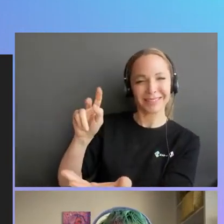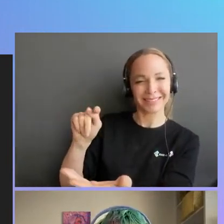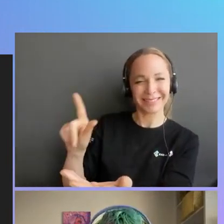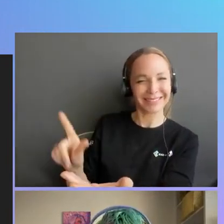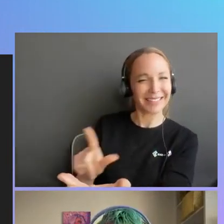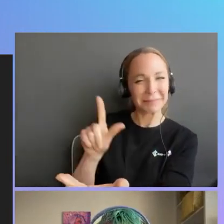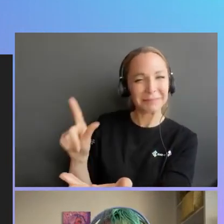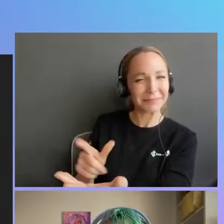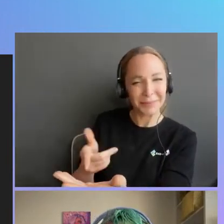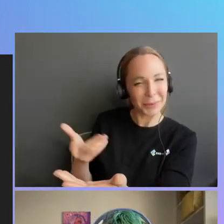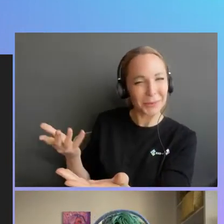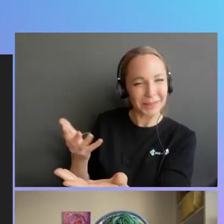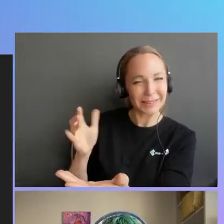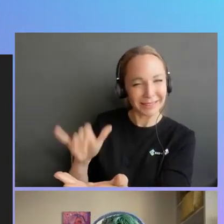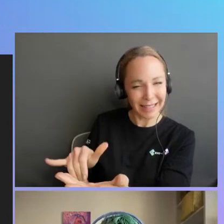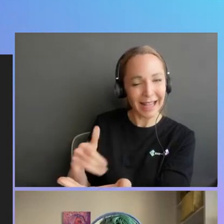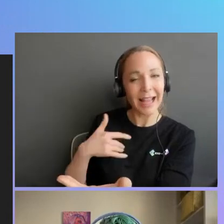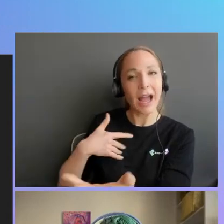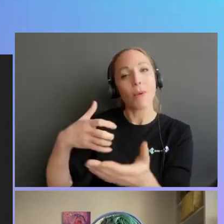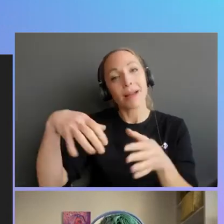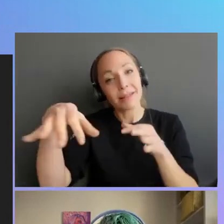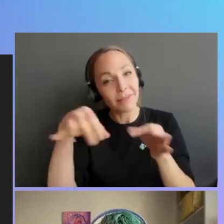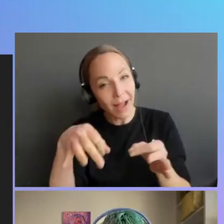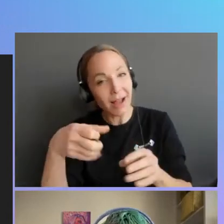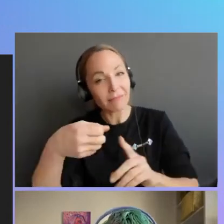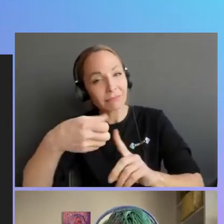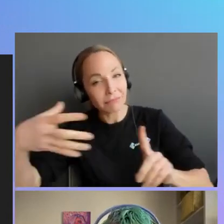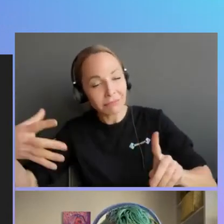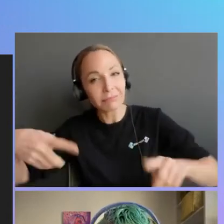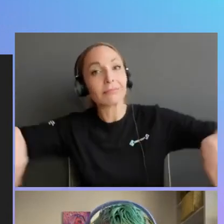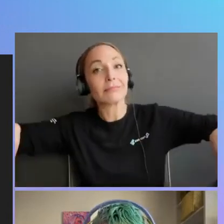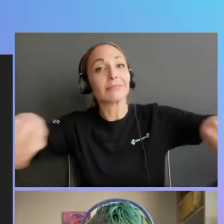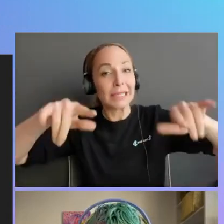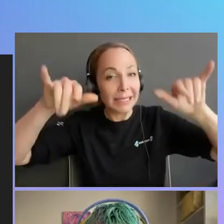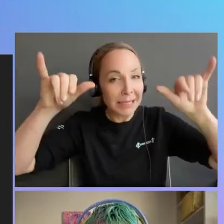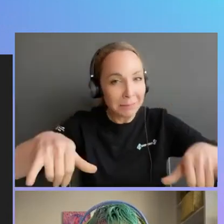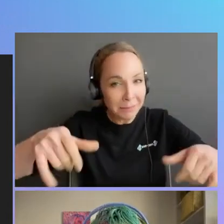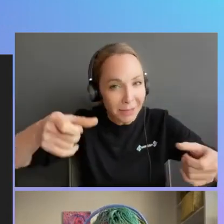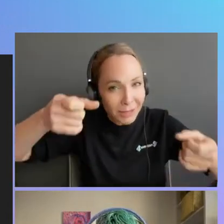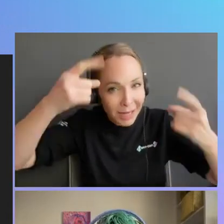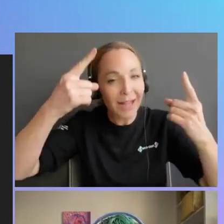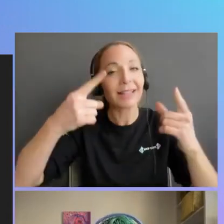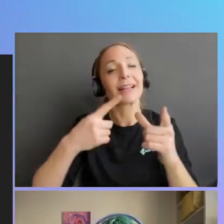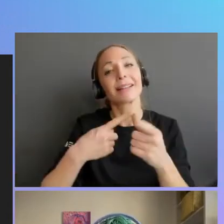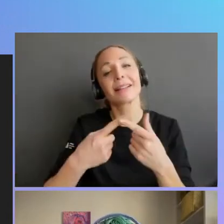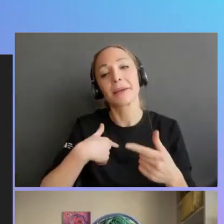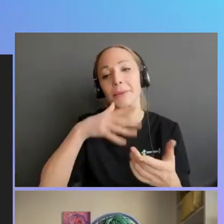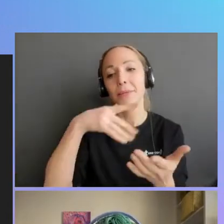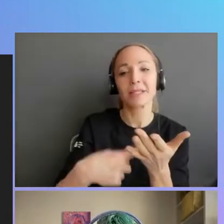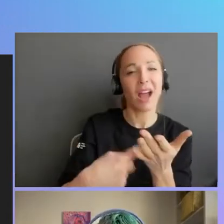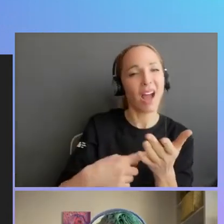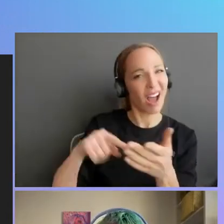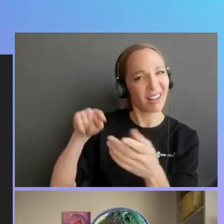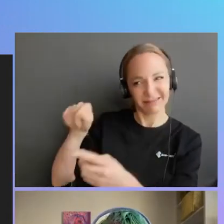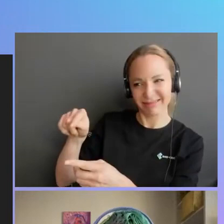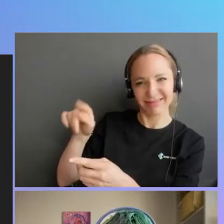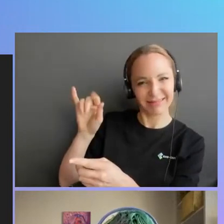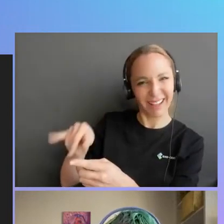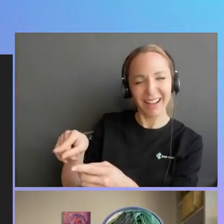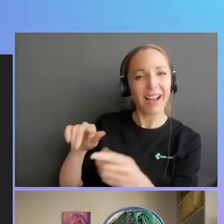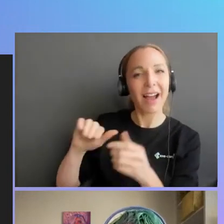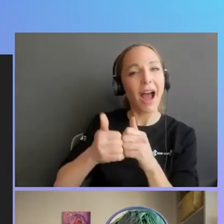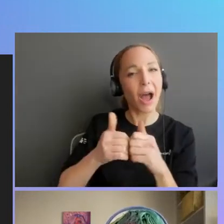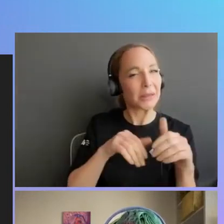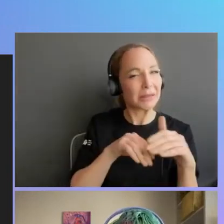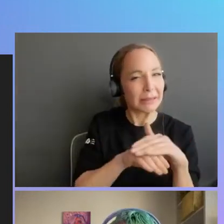how do we make them accessible. And then on the slides here, it's kind of a bit redundant, but each stage of the talk, first